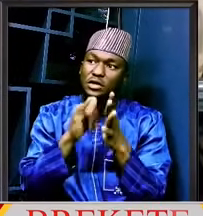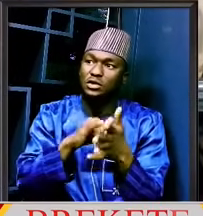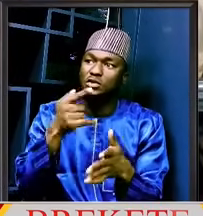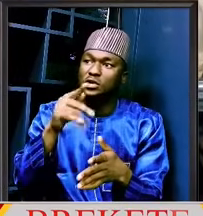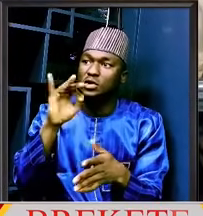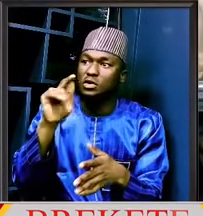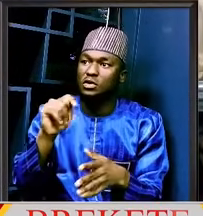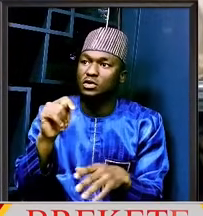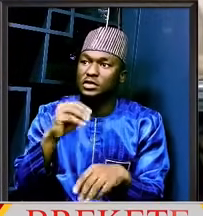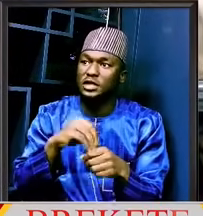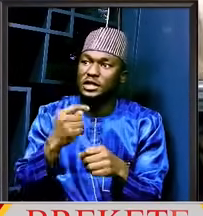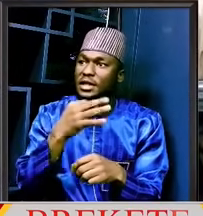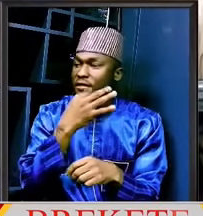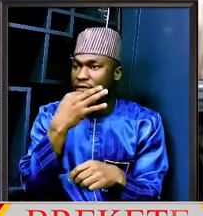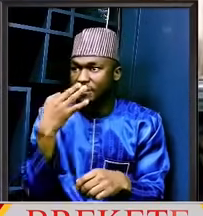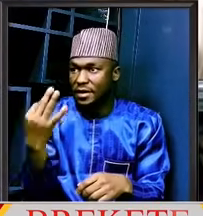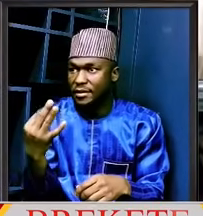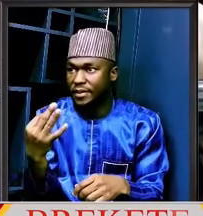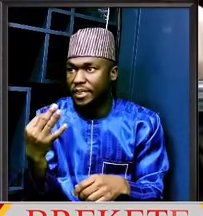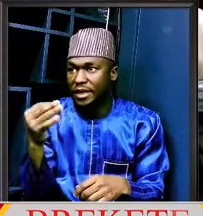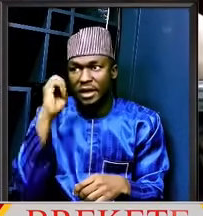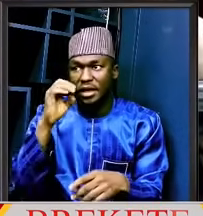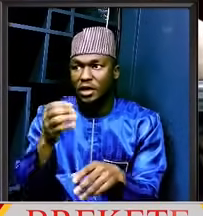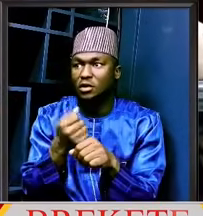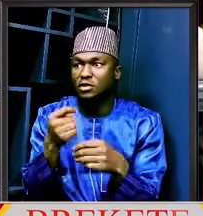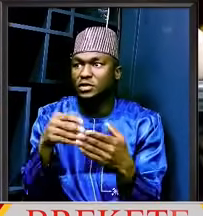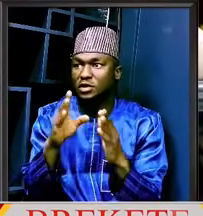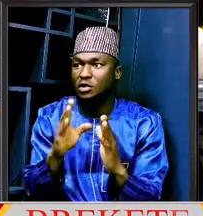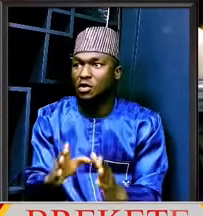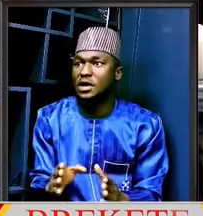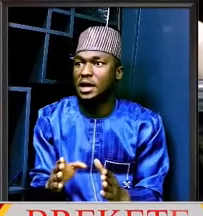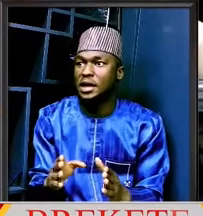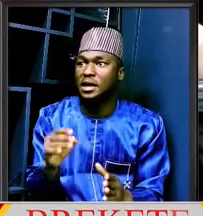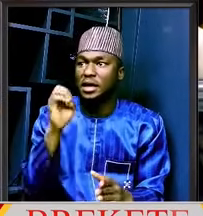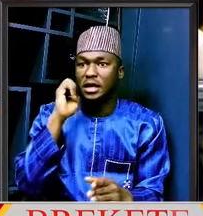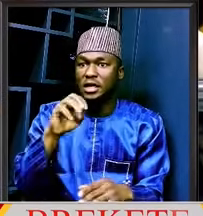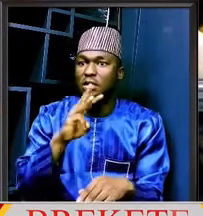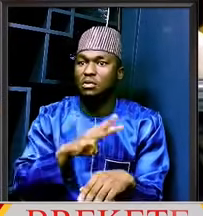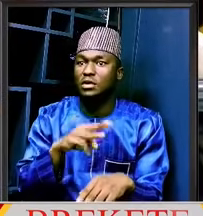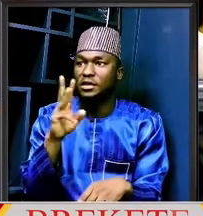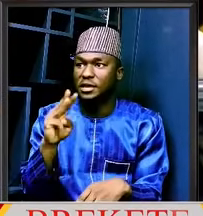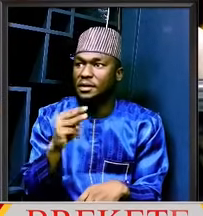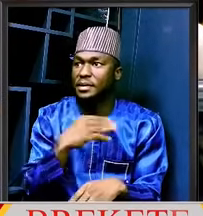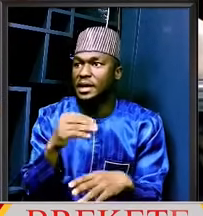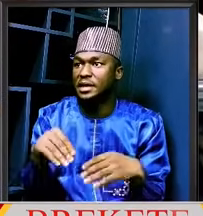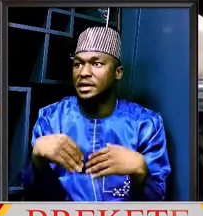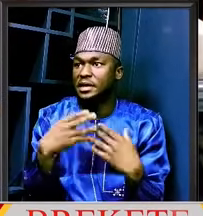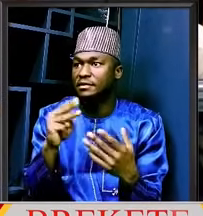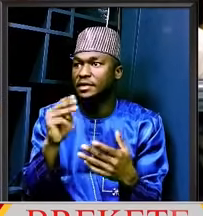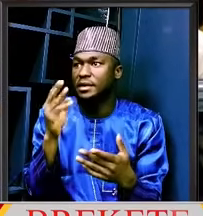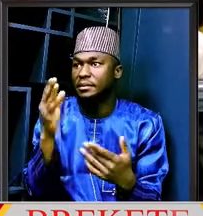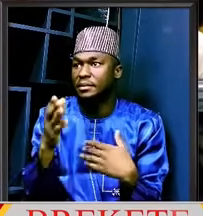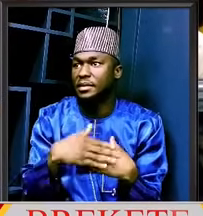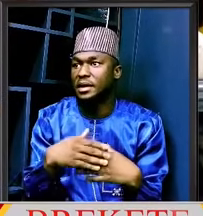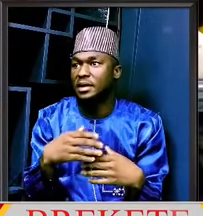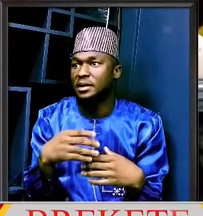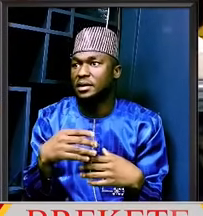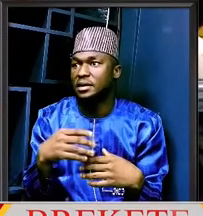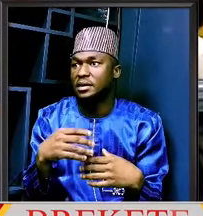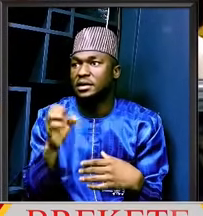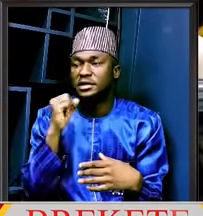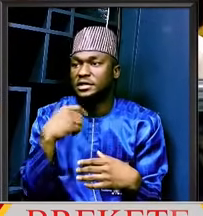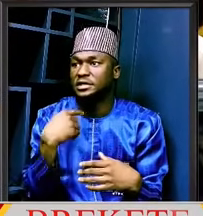He said, he got the owners of the goats. He warned them and gave them back their goats. She said, is that how they